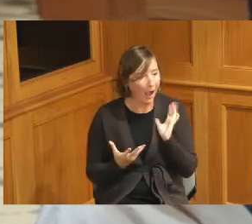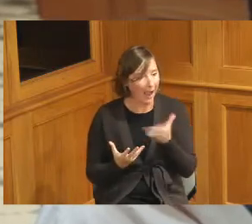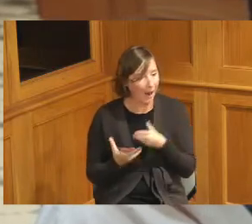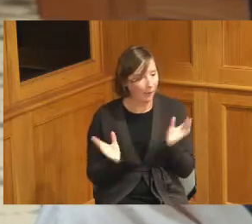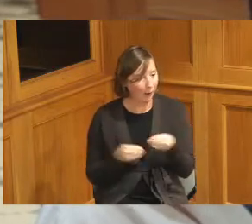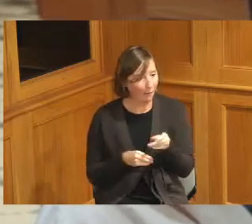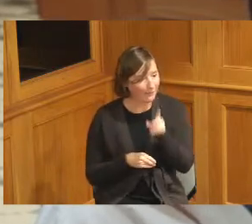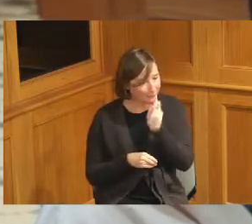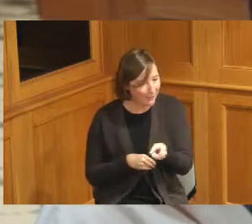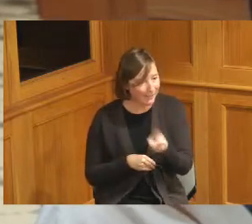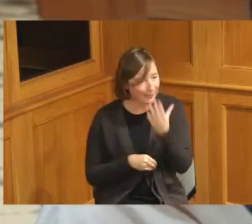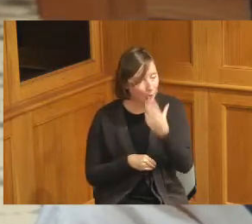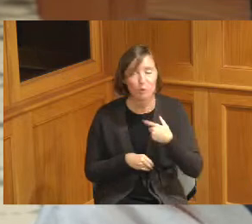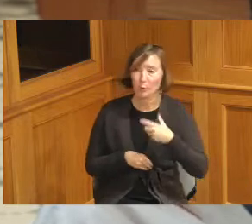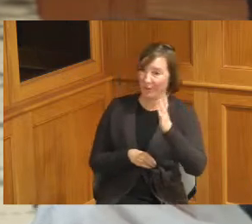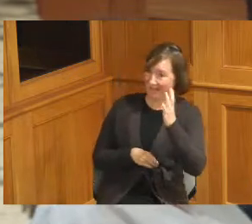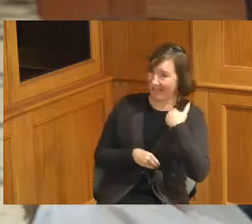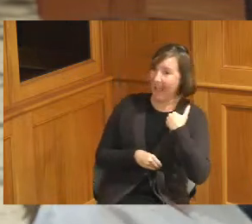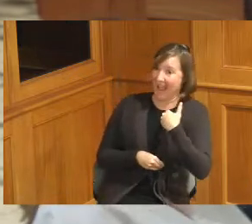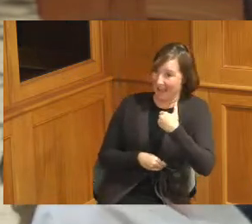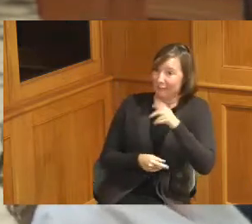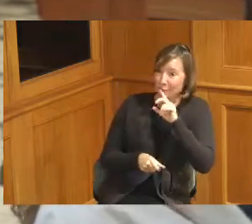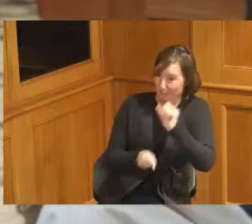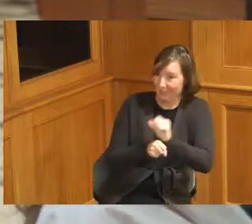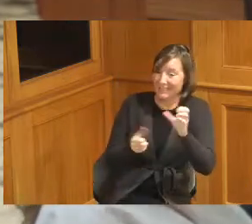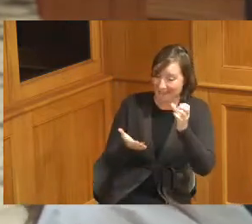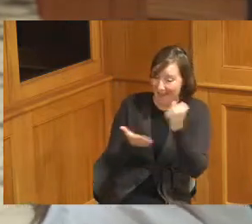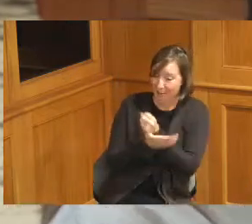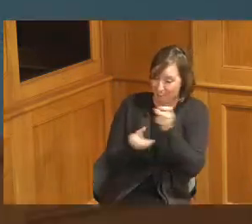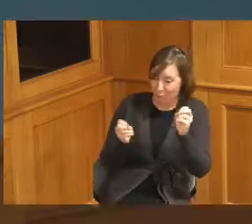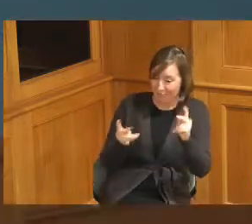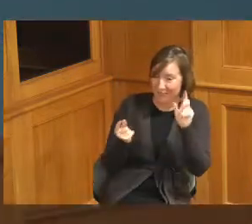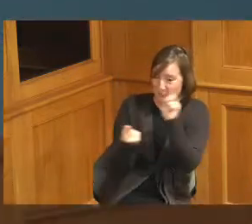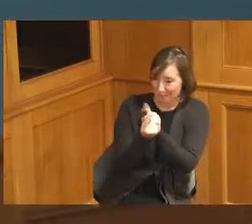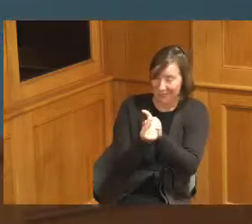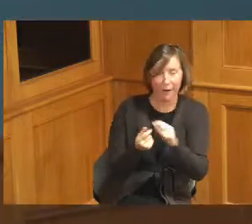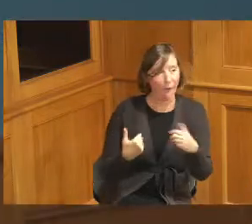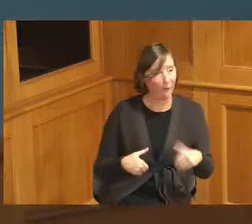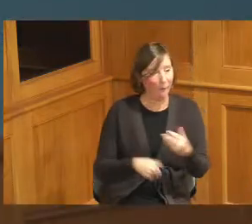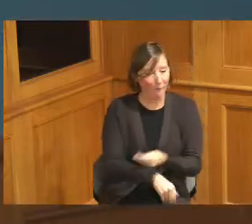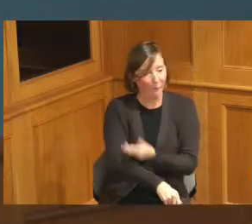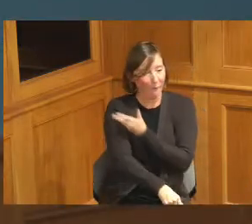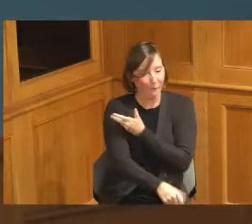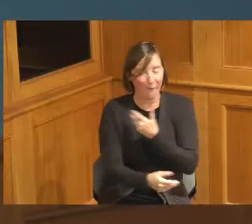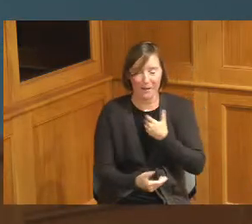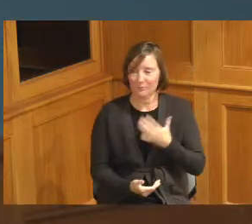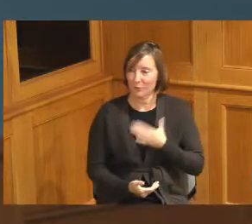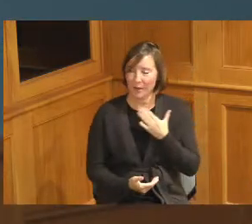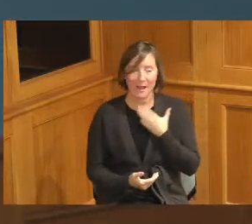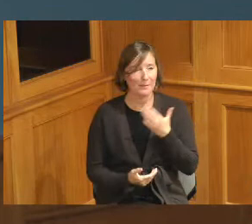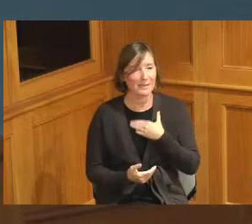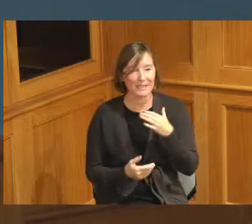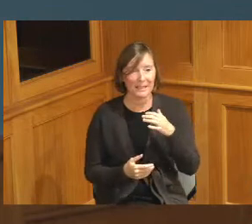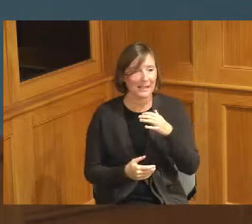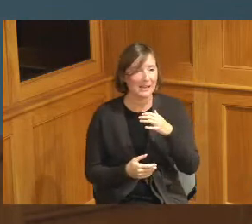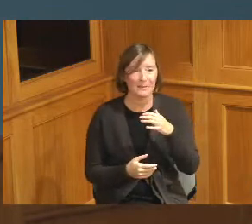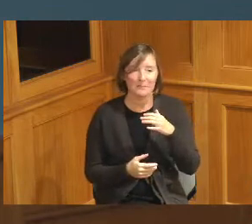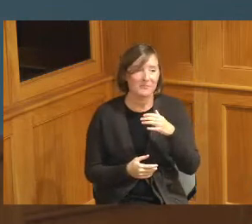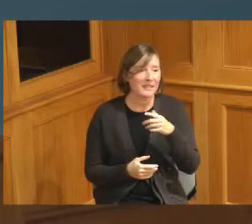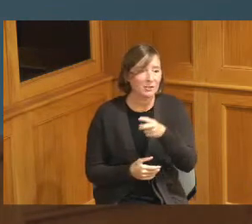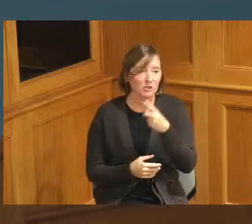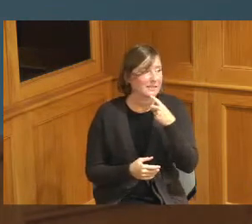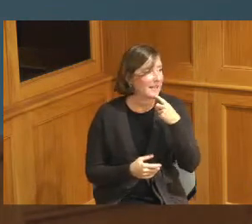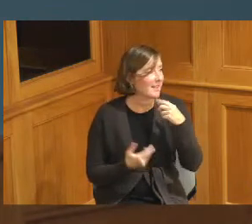give her assignments. Yeah, that'll be awesome. Super, super awesome. But I think that's that's really